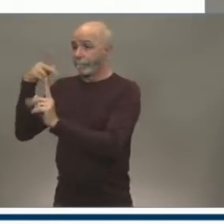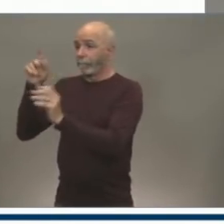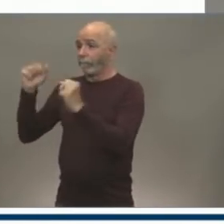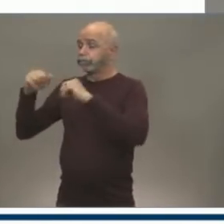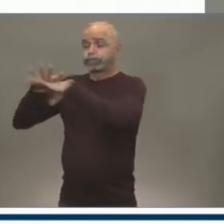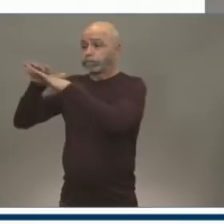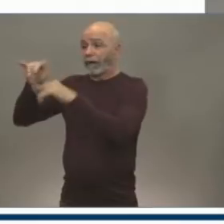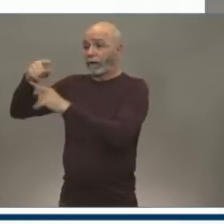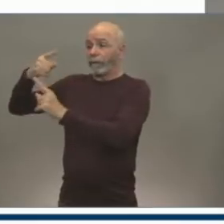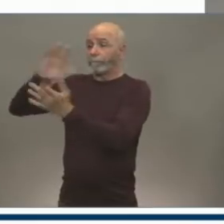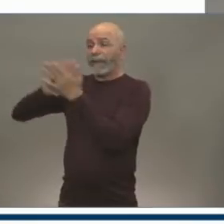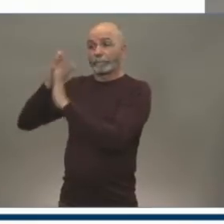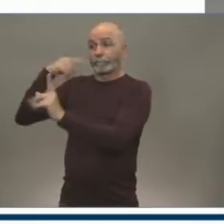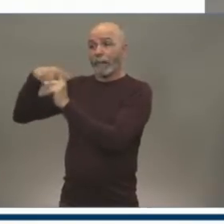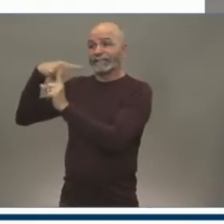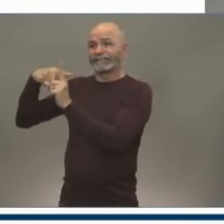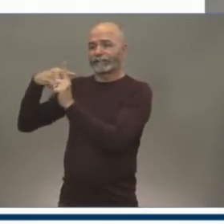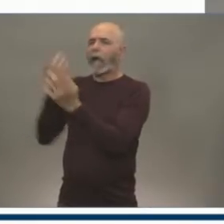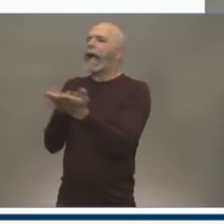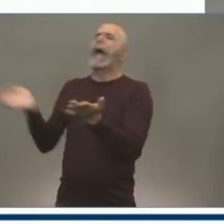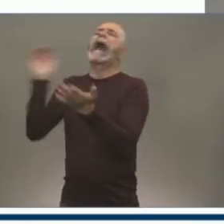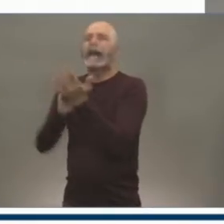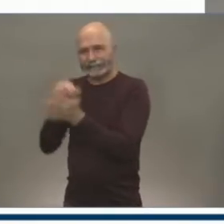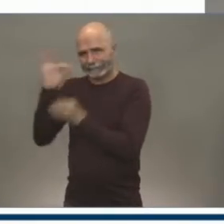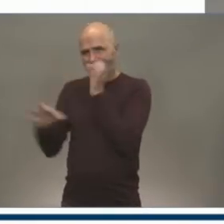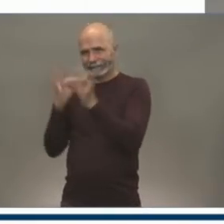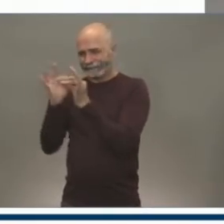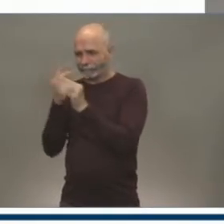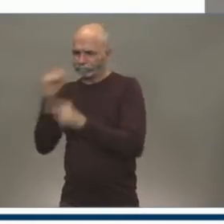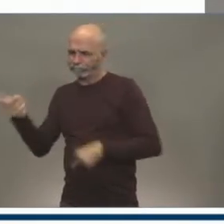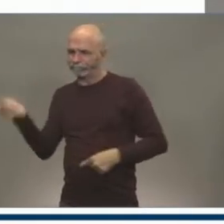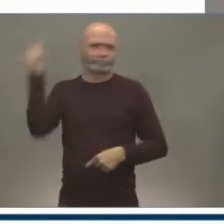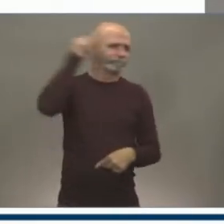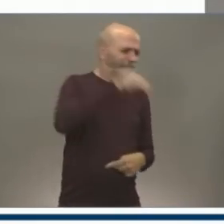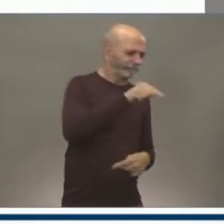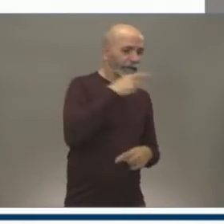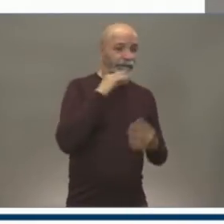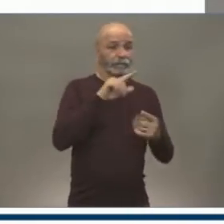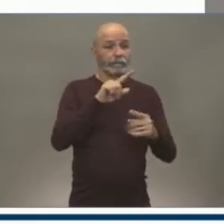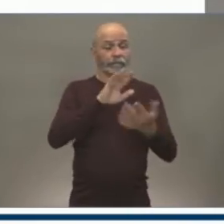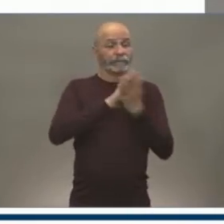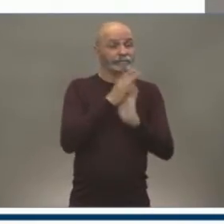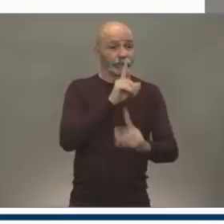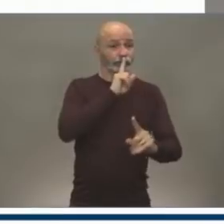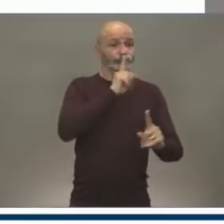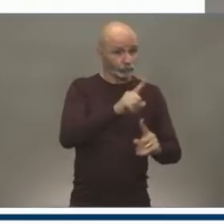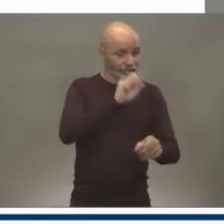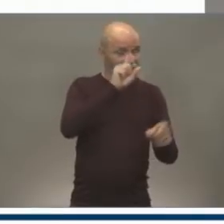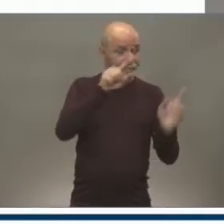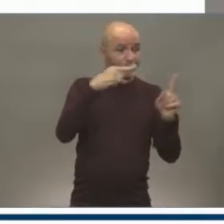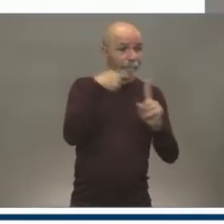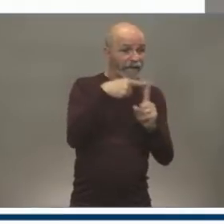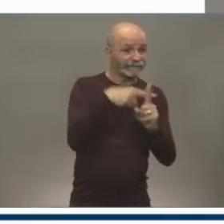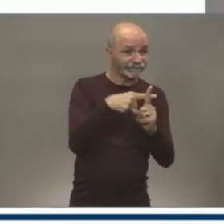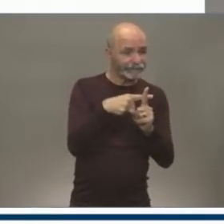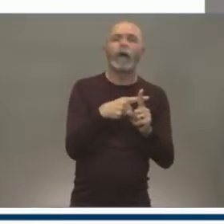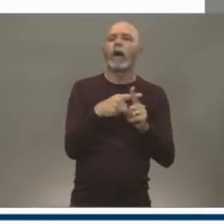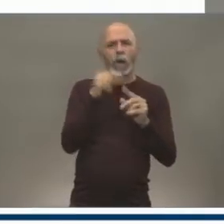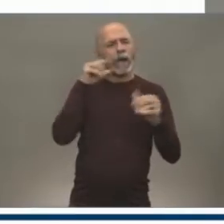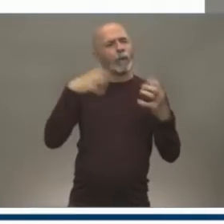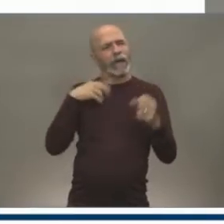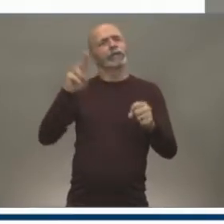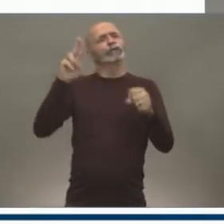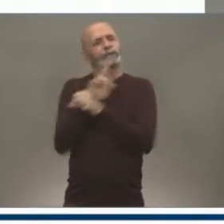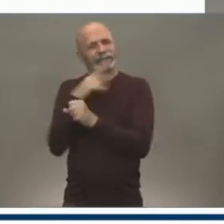we retest them with the accurate result? So we are applying a research lens to all this as we need to